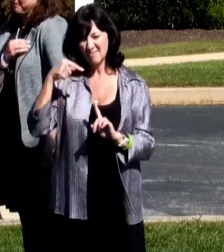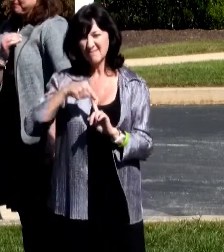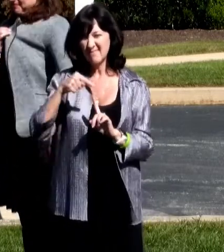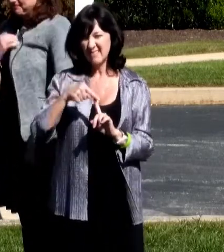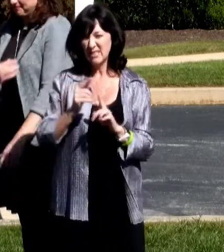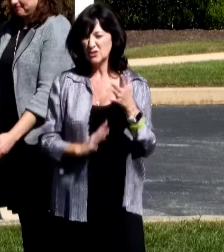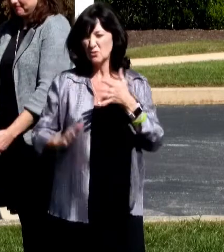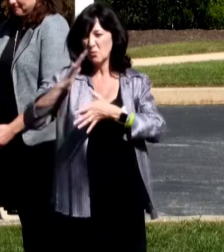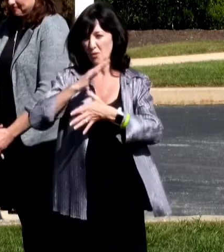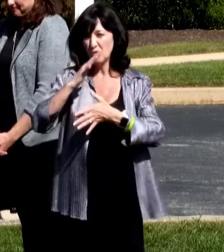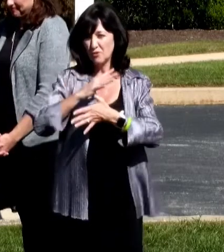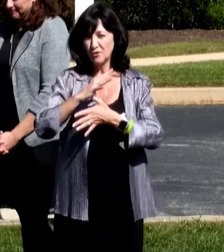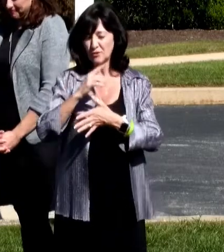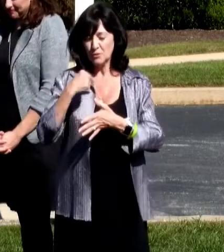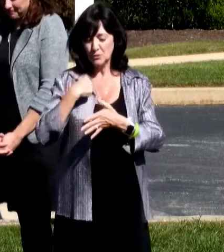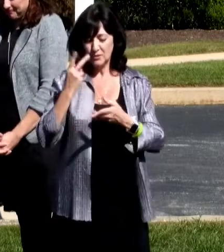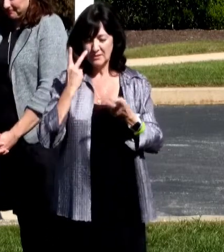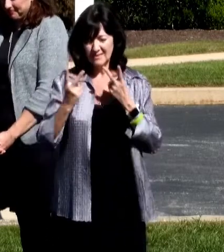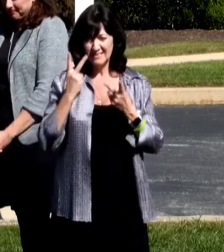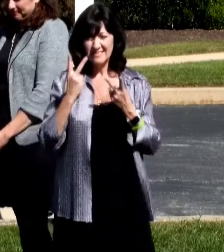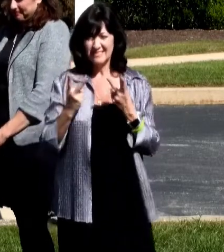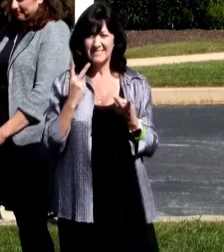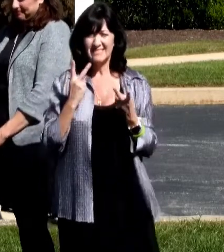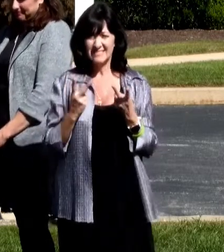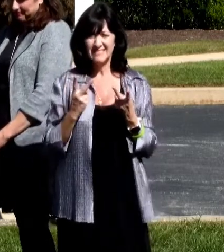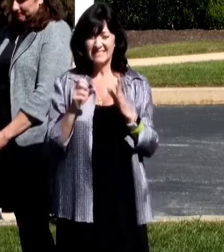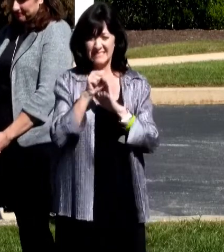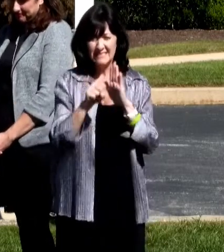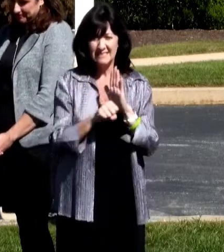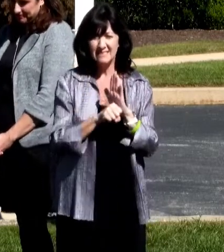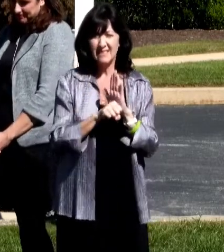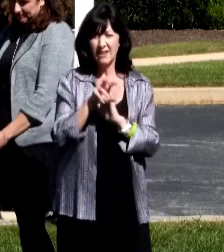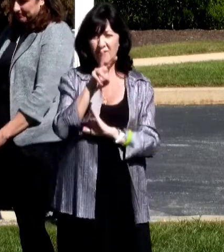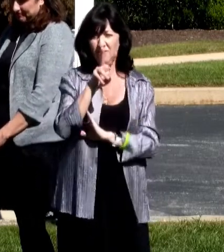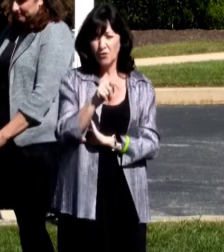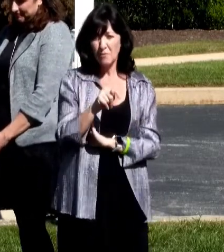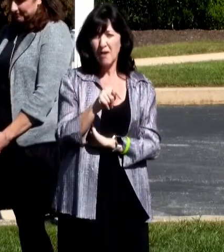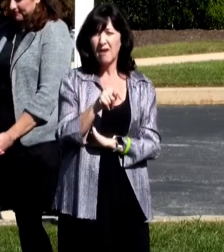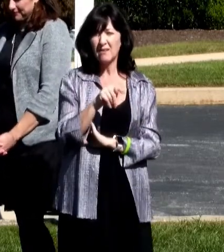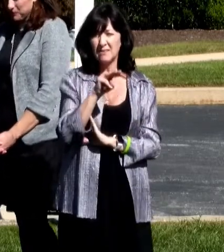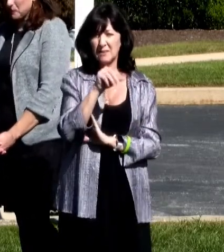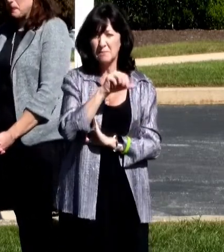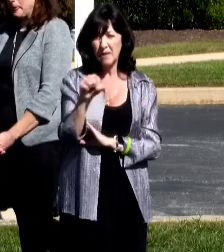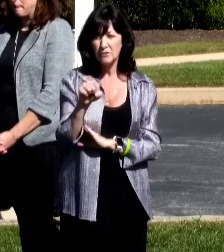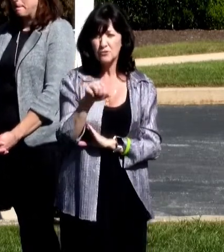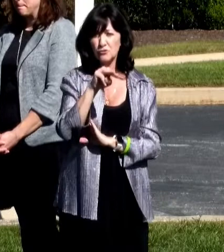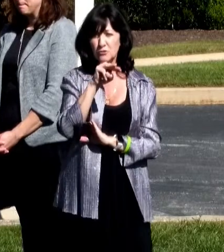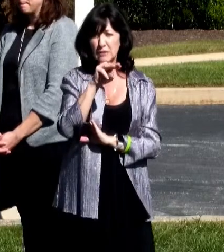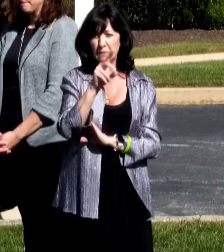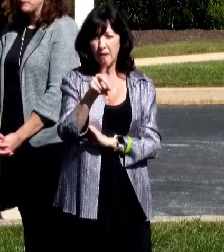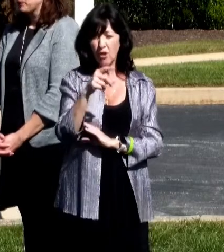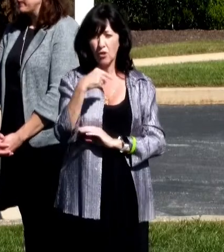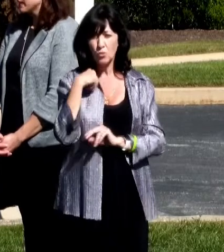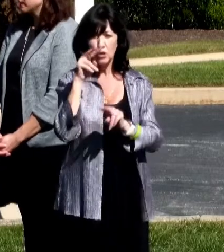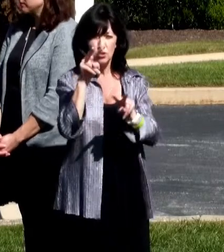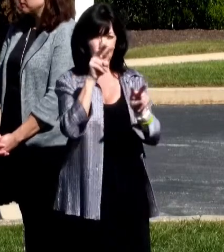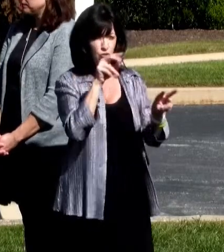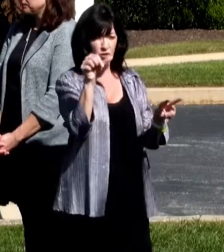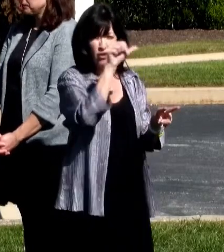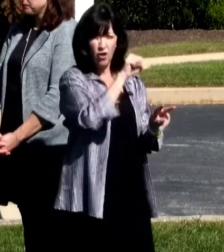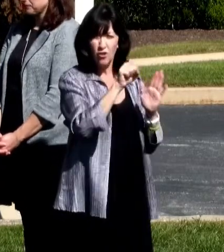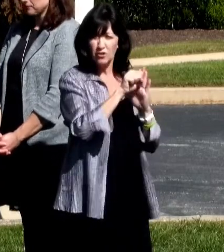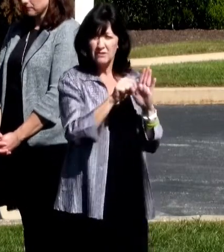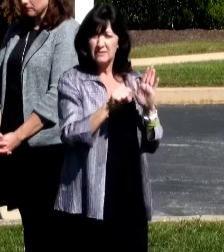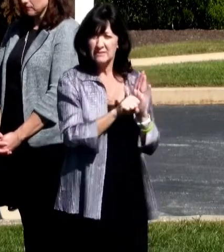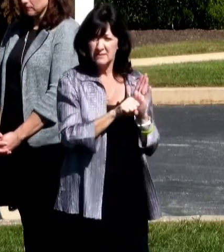that we were looking at from the states of Vermont, Massachusetts, Maryland, but this was the one that was